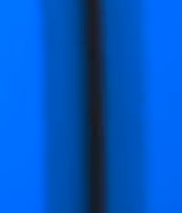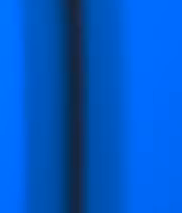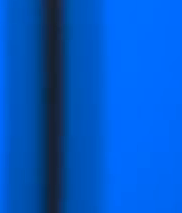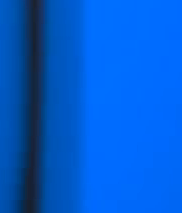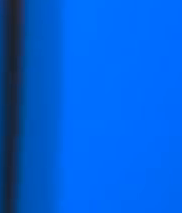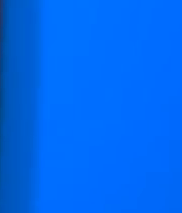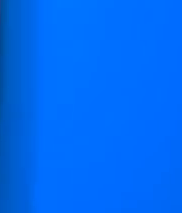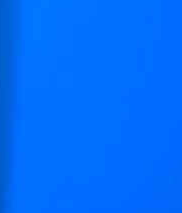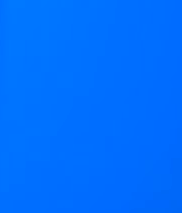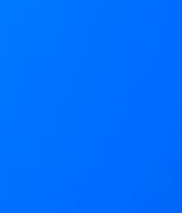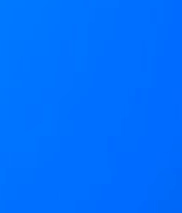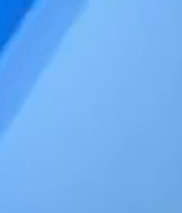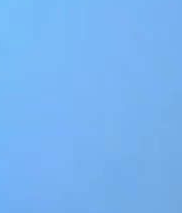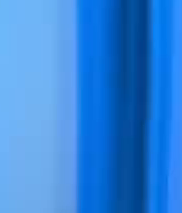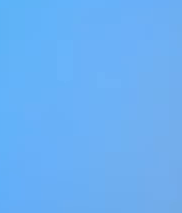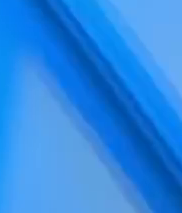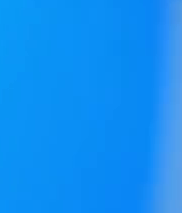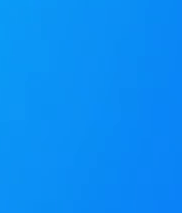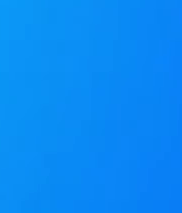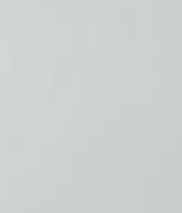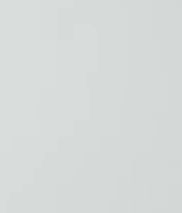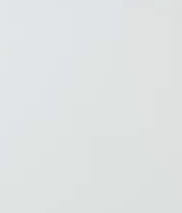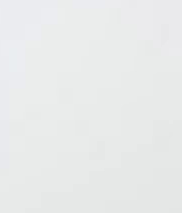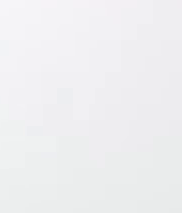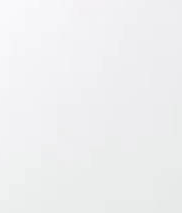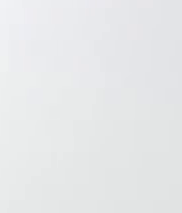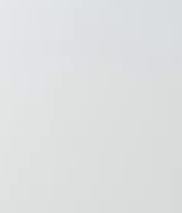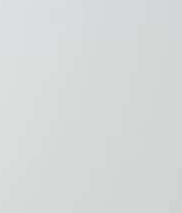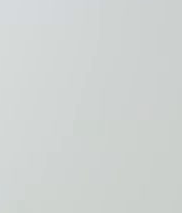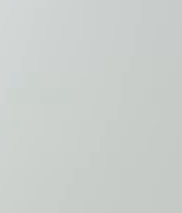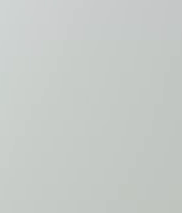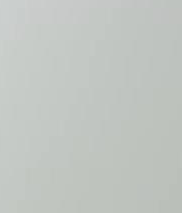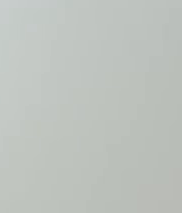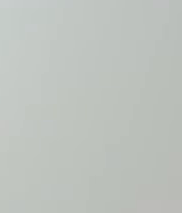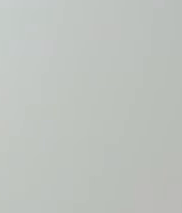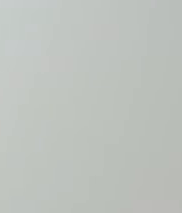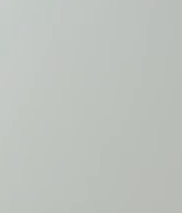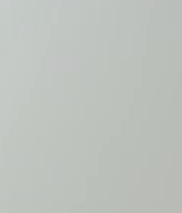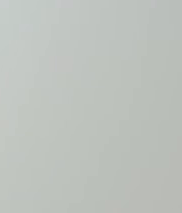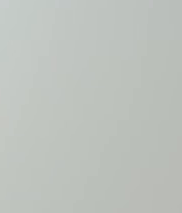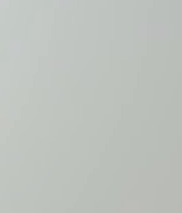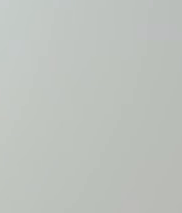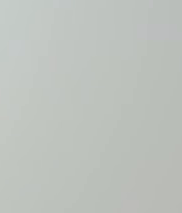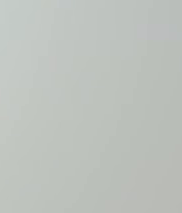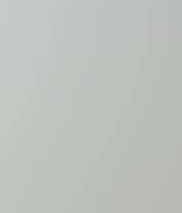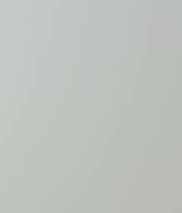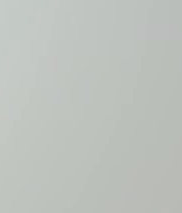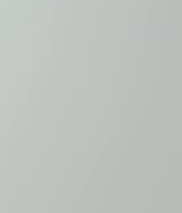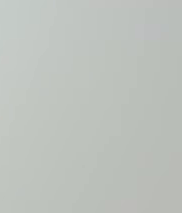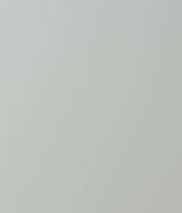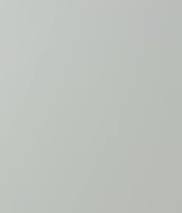ZNS Total Sports is brought to you by Fourth Terrace Diagnostic Center.